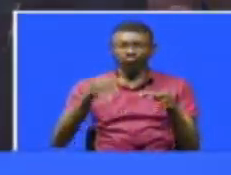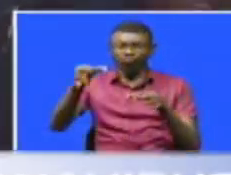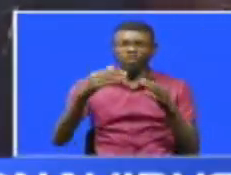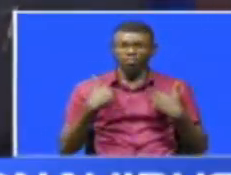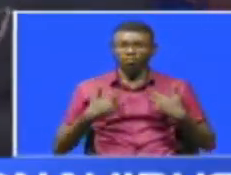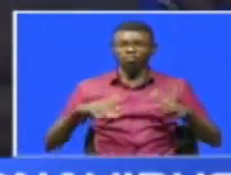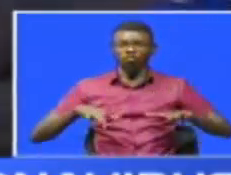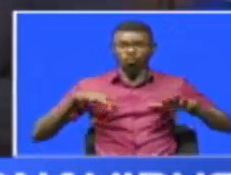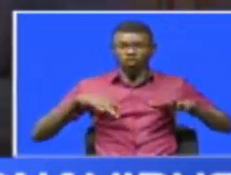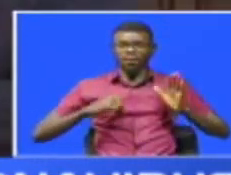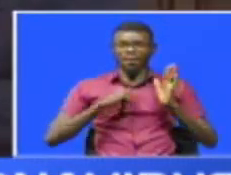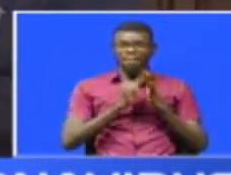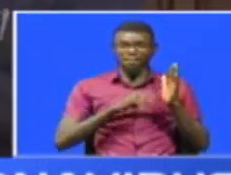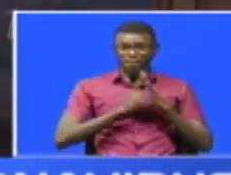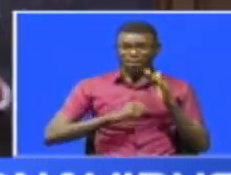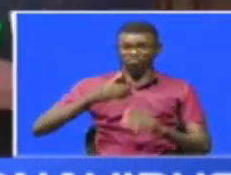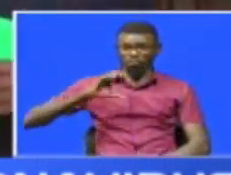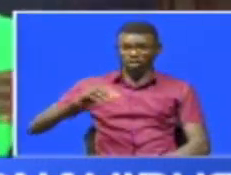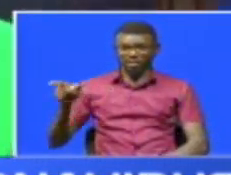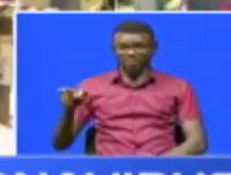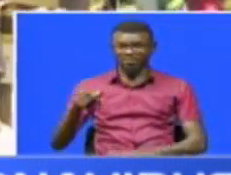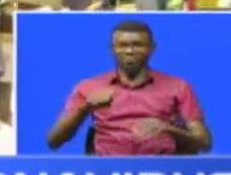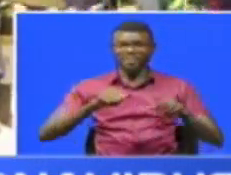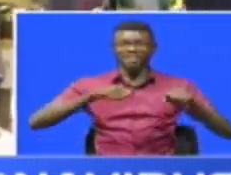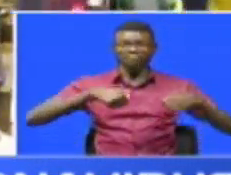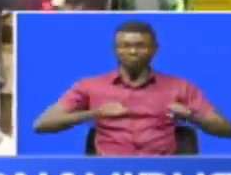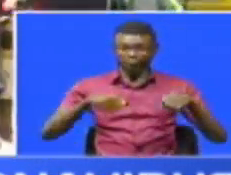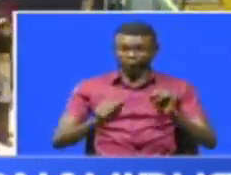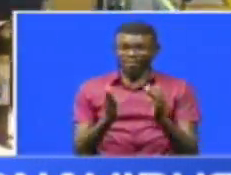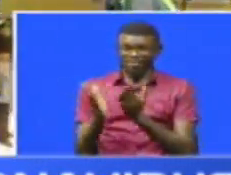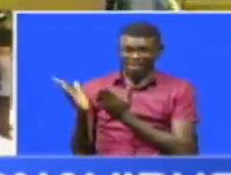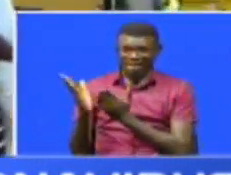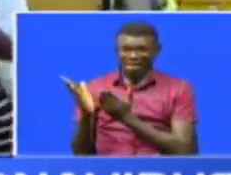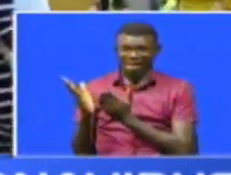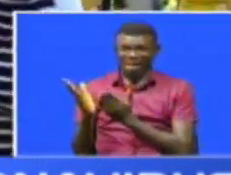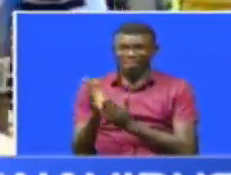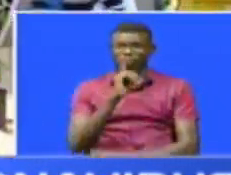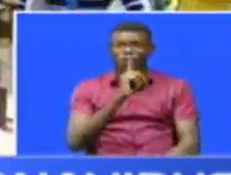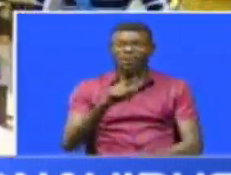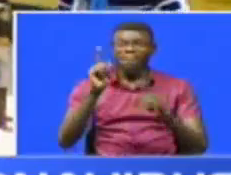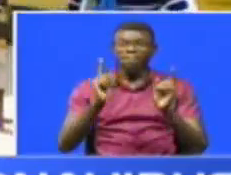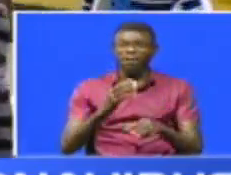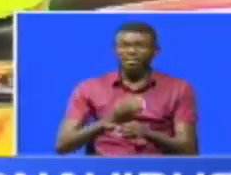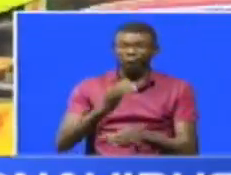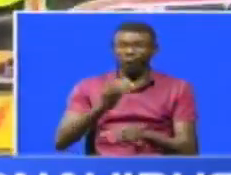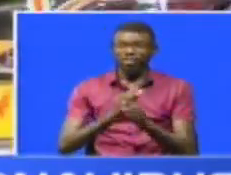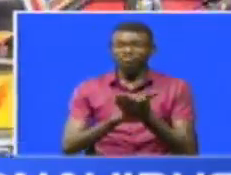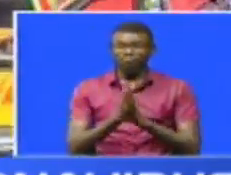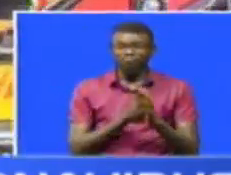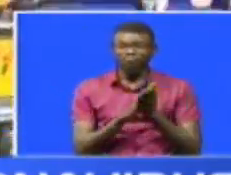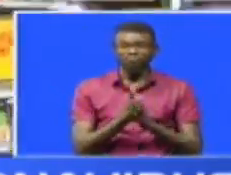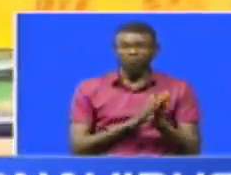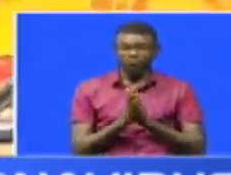In Makueni County, the Boda Boda sector, which is one of the Kenya's leading means of transport, was directed to have washing facilities or